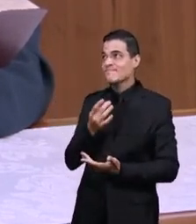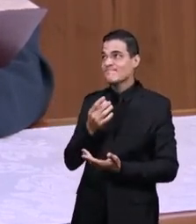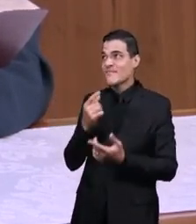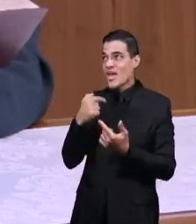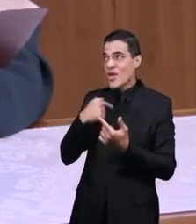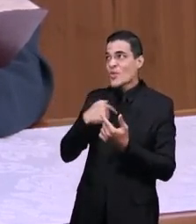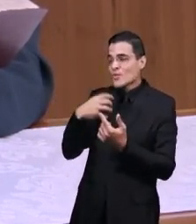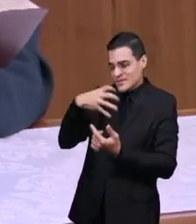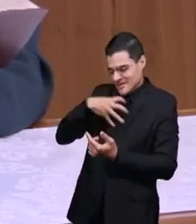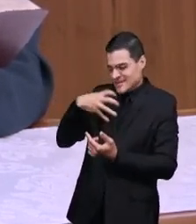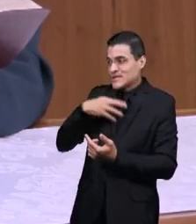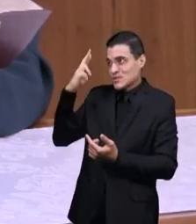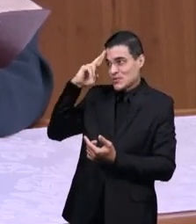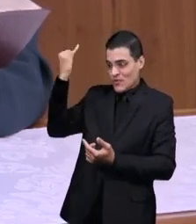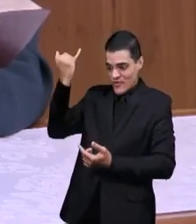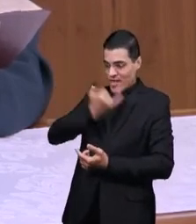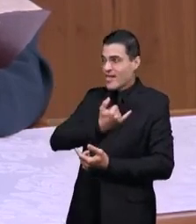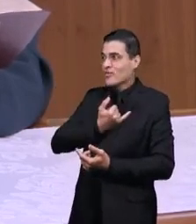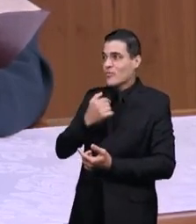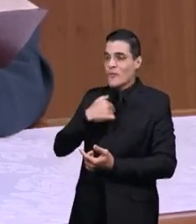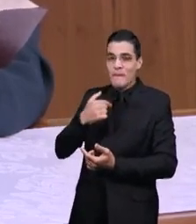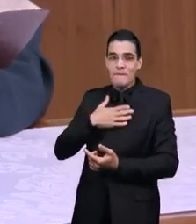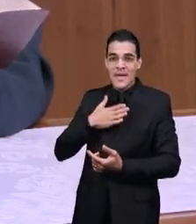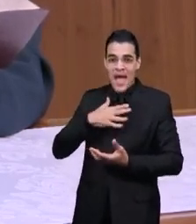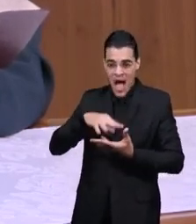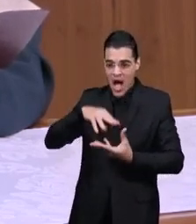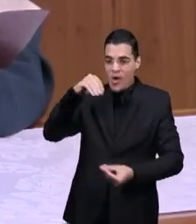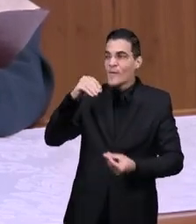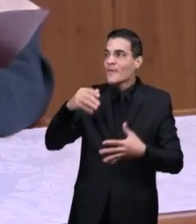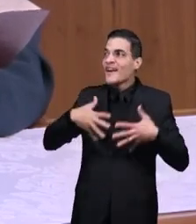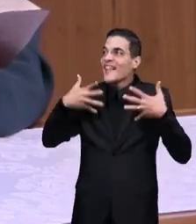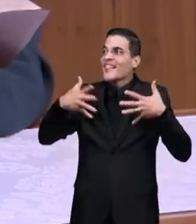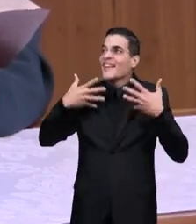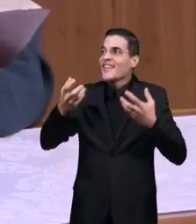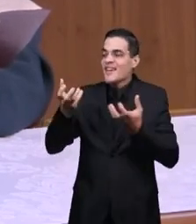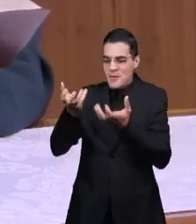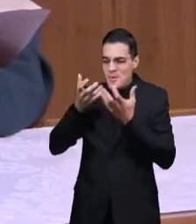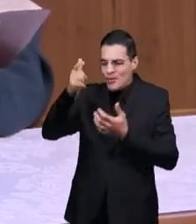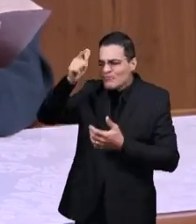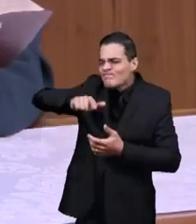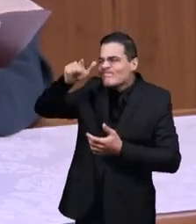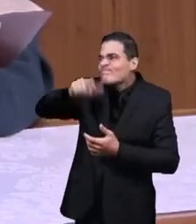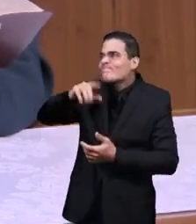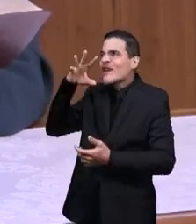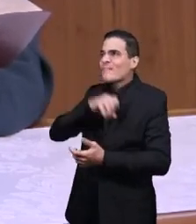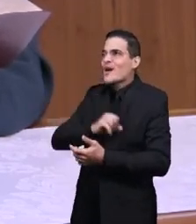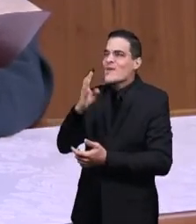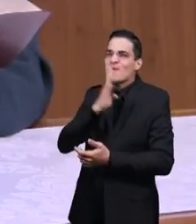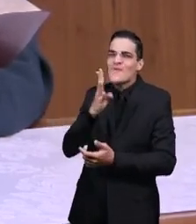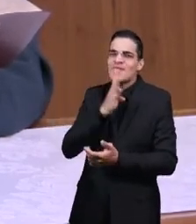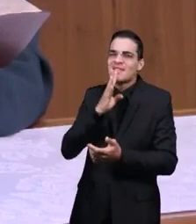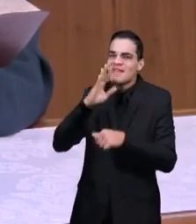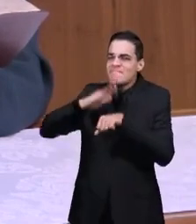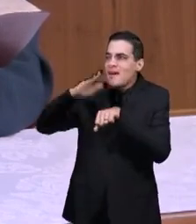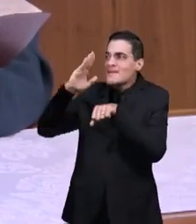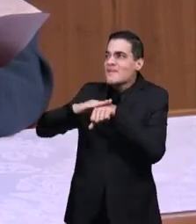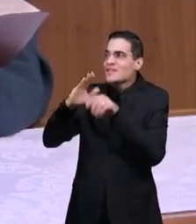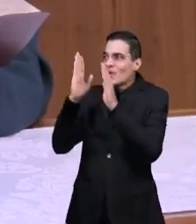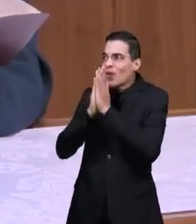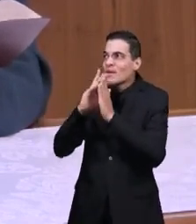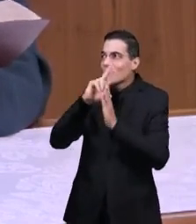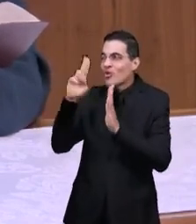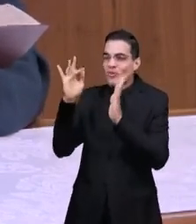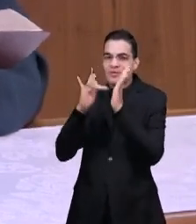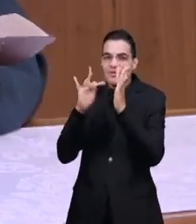hear your voice, my spirit rejoices in you. And I want to love you. I want to know you more. We pray in Jesus'